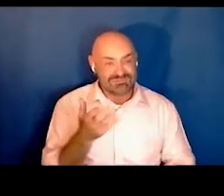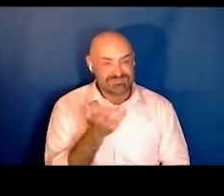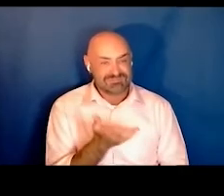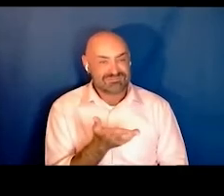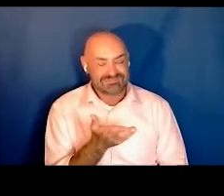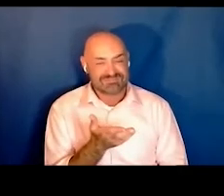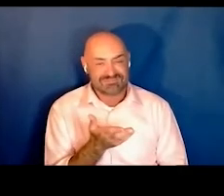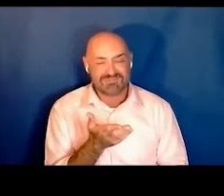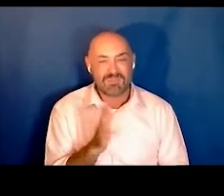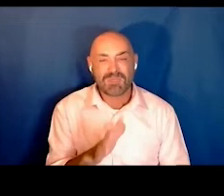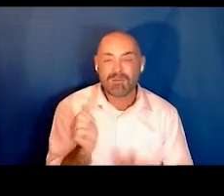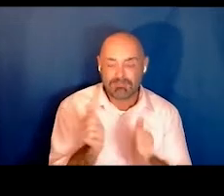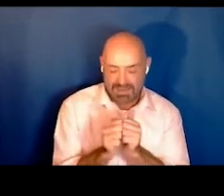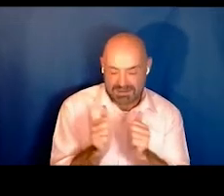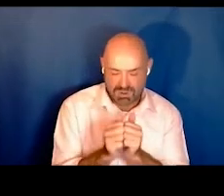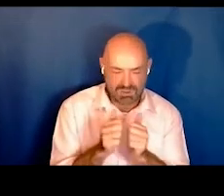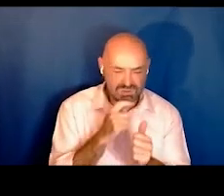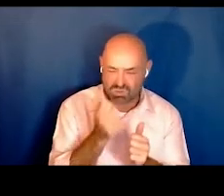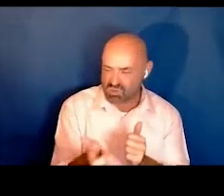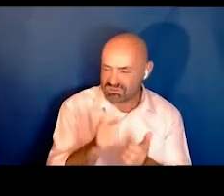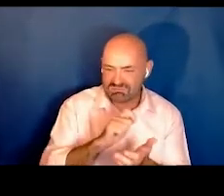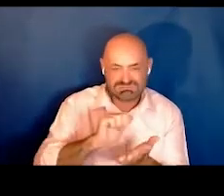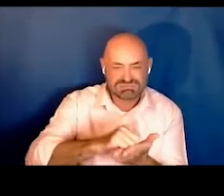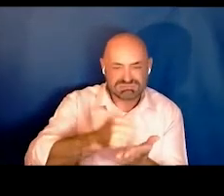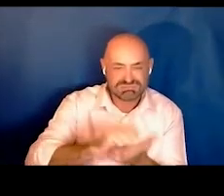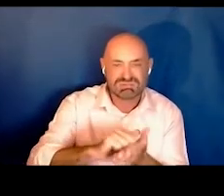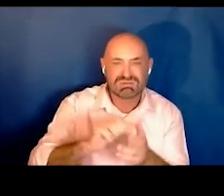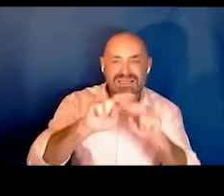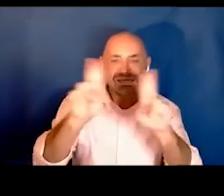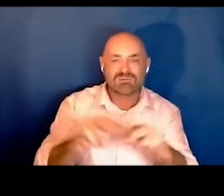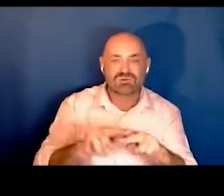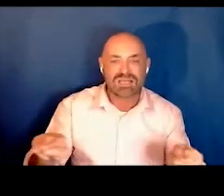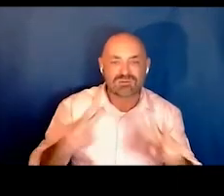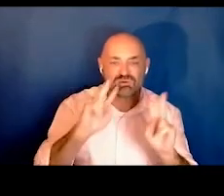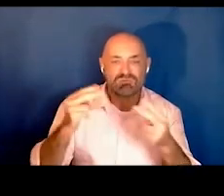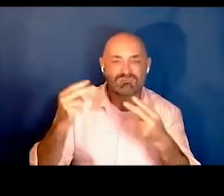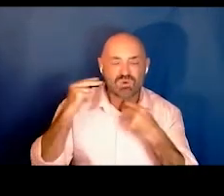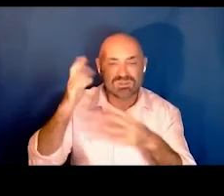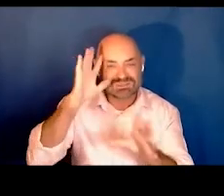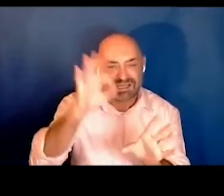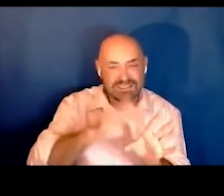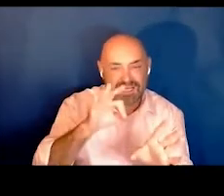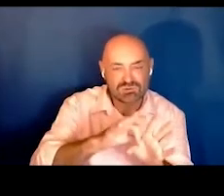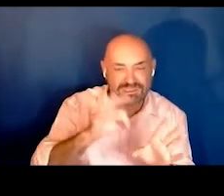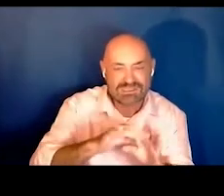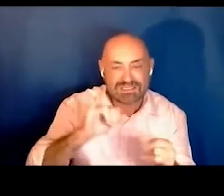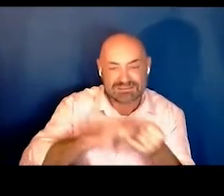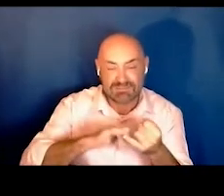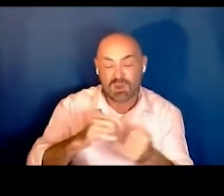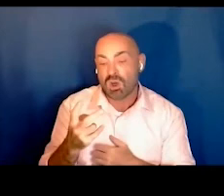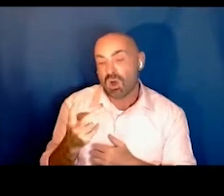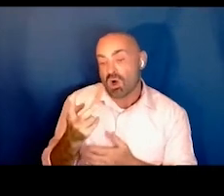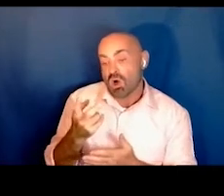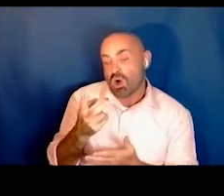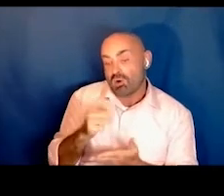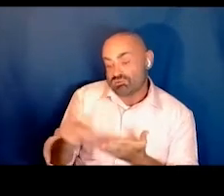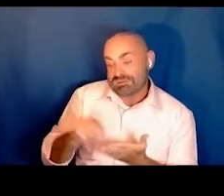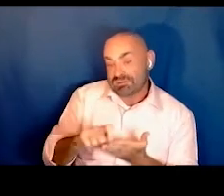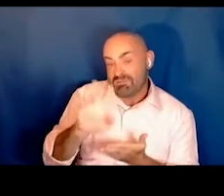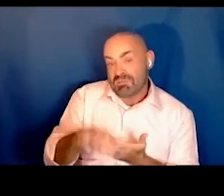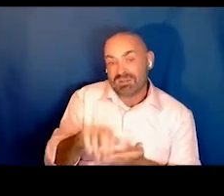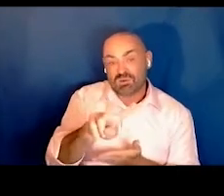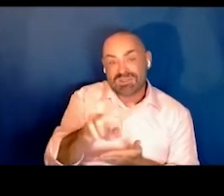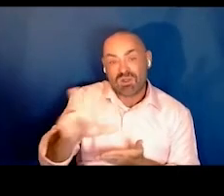again from a paper that will be coming out in the International Review of Psychiatry in September, that's co-written by 23 young people around the